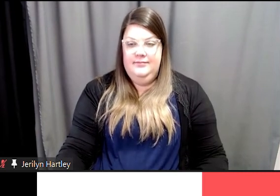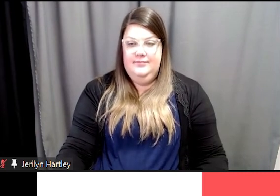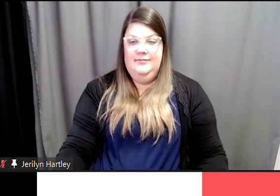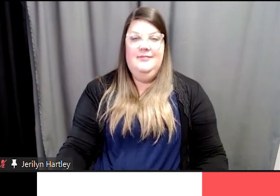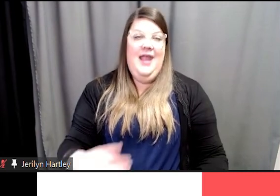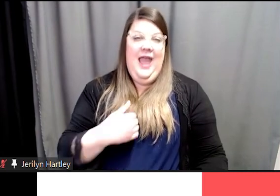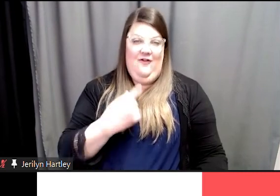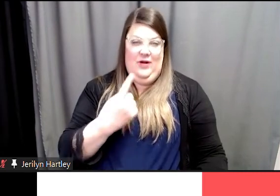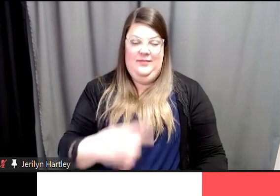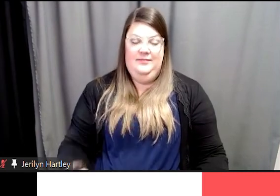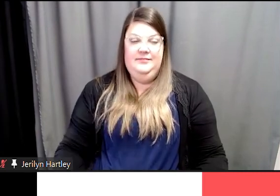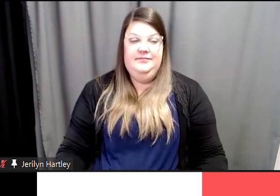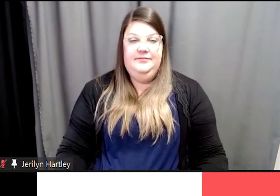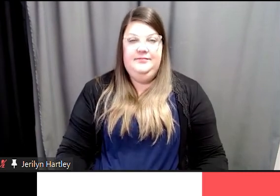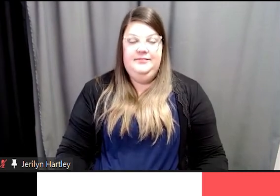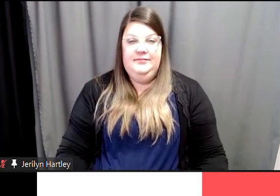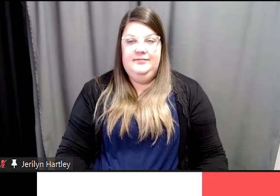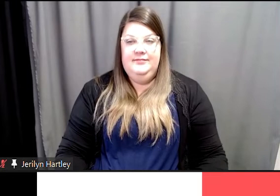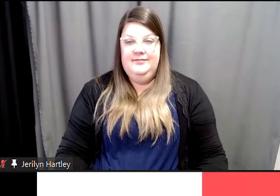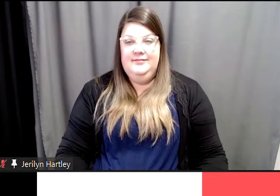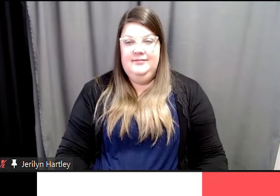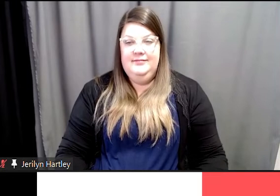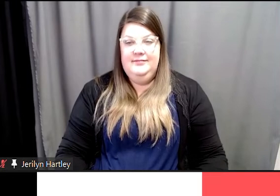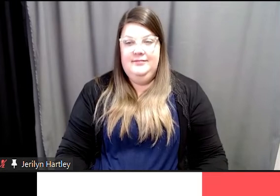I've got one.